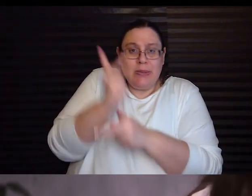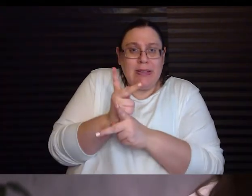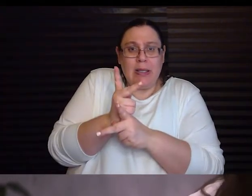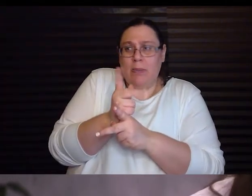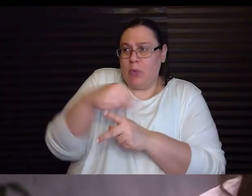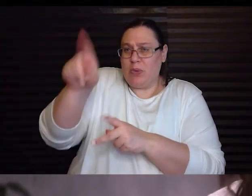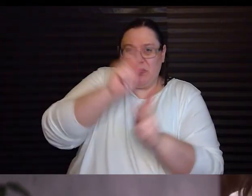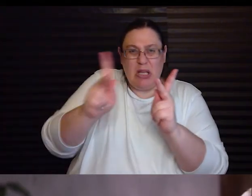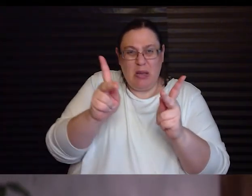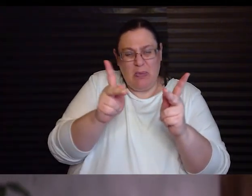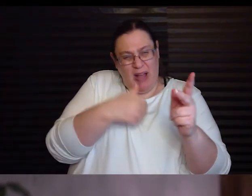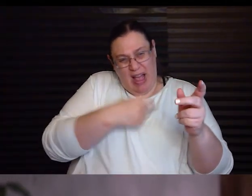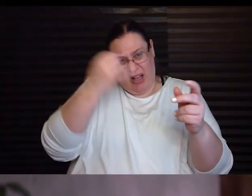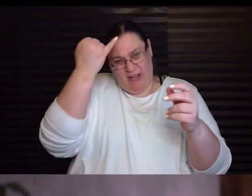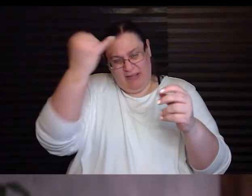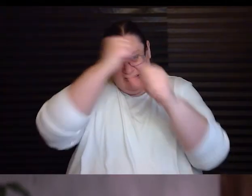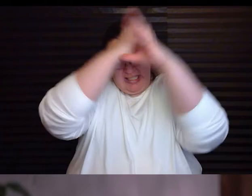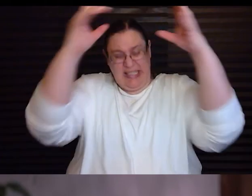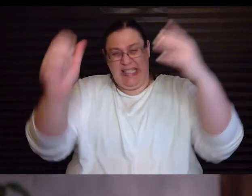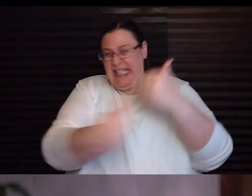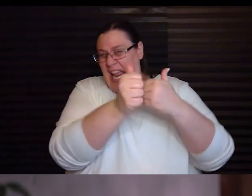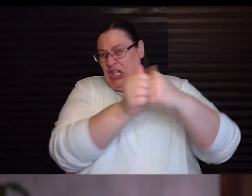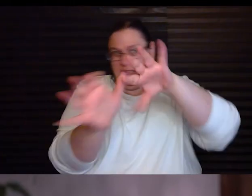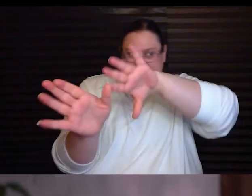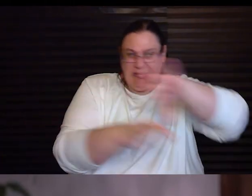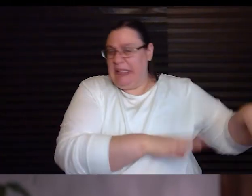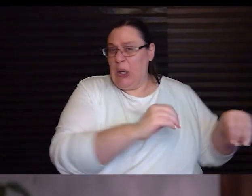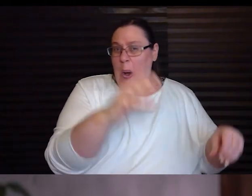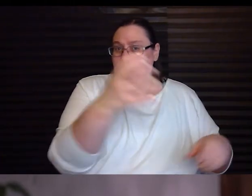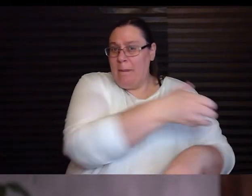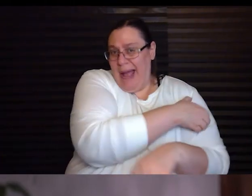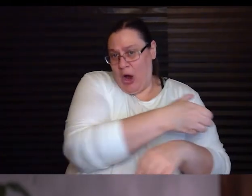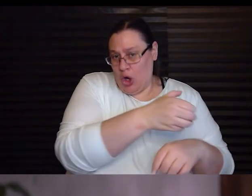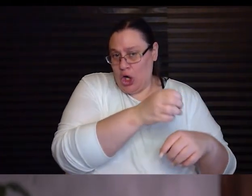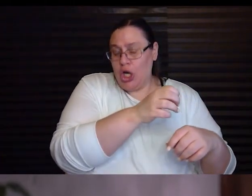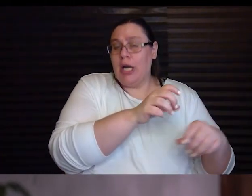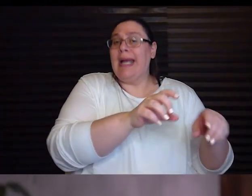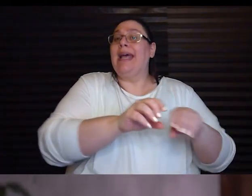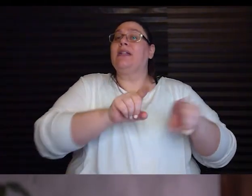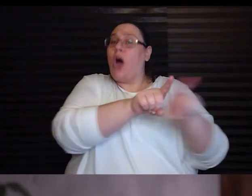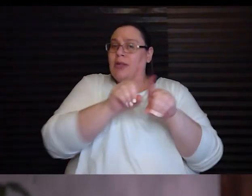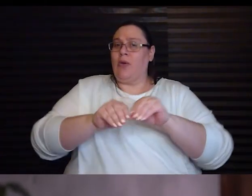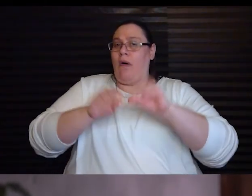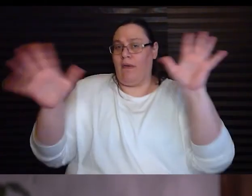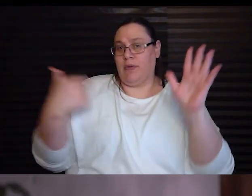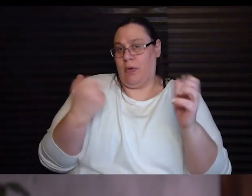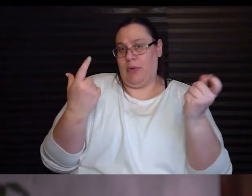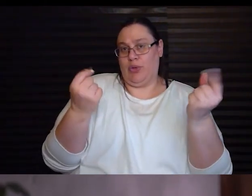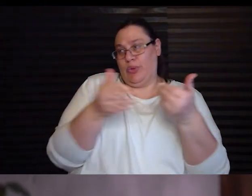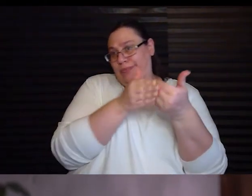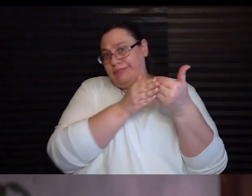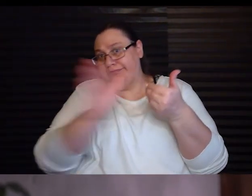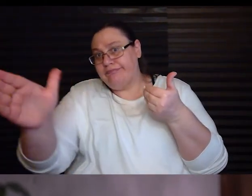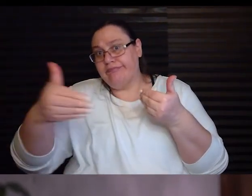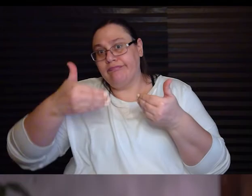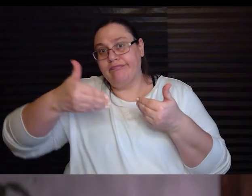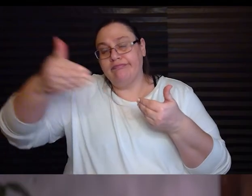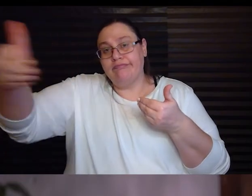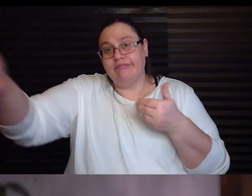this dangerous ideology out of positions of power, it is obvious what we must do in the days